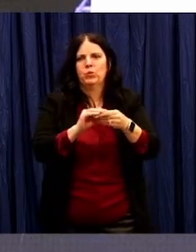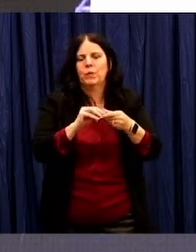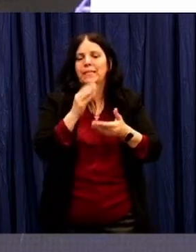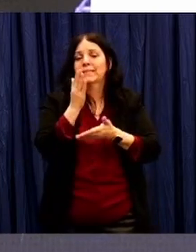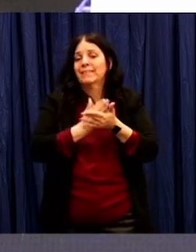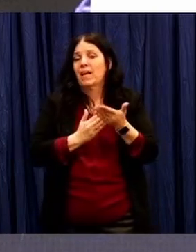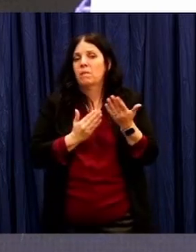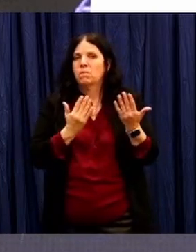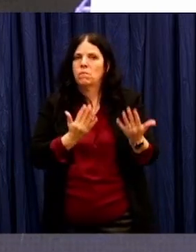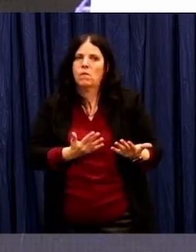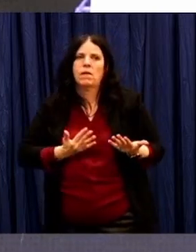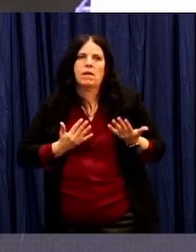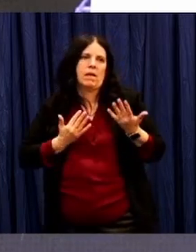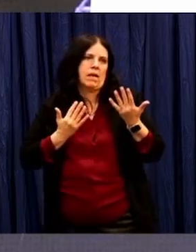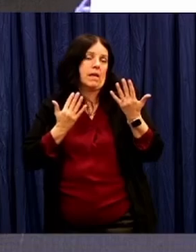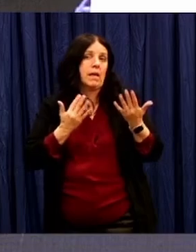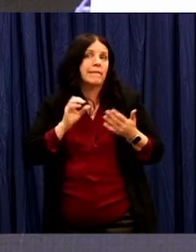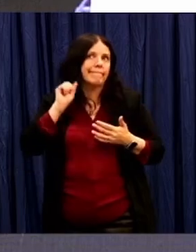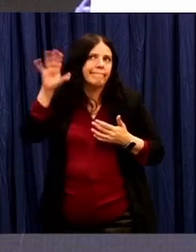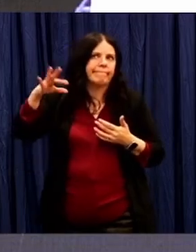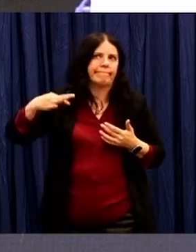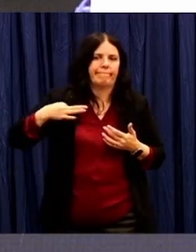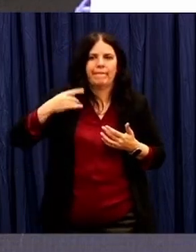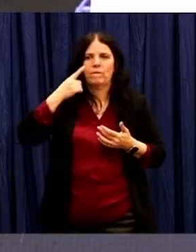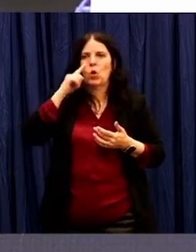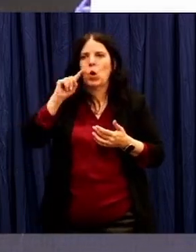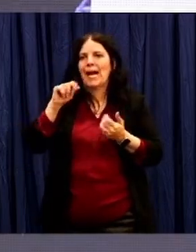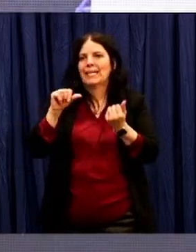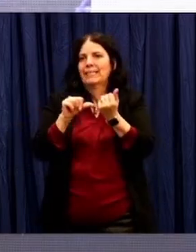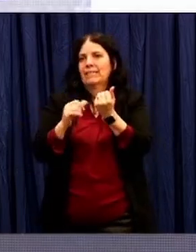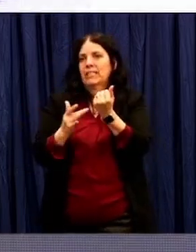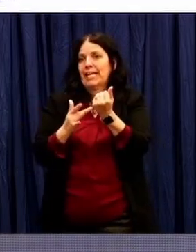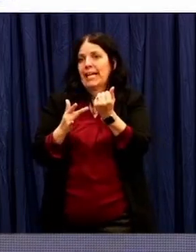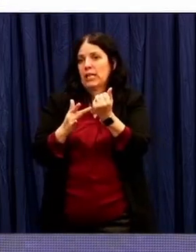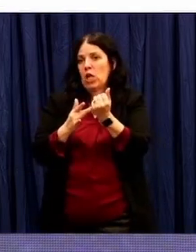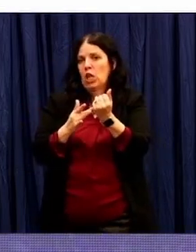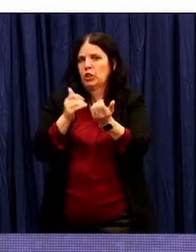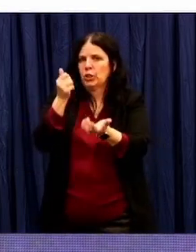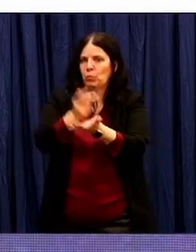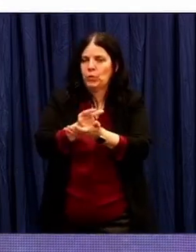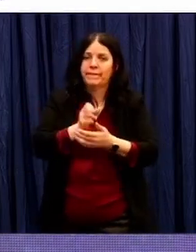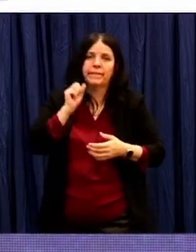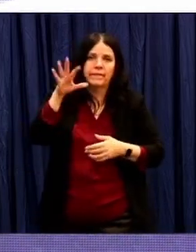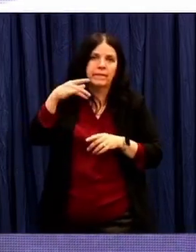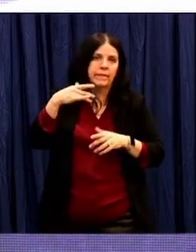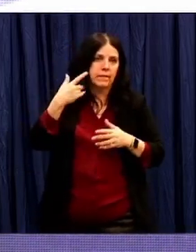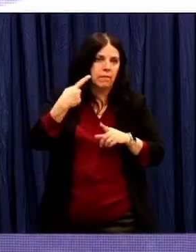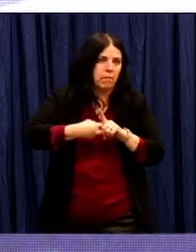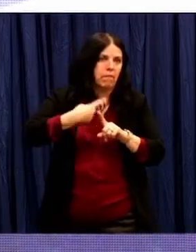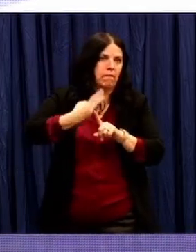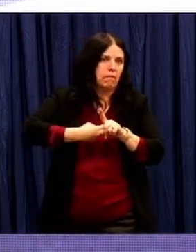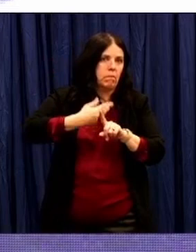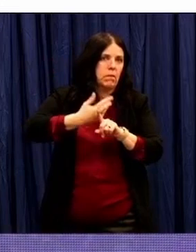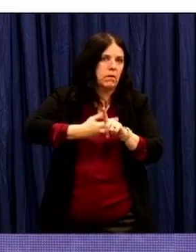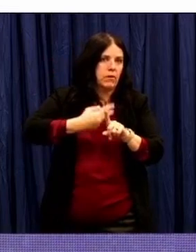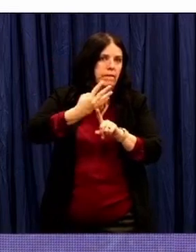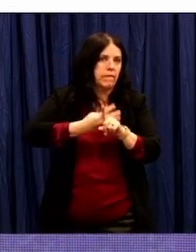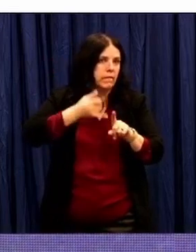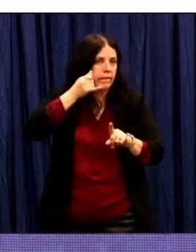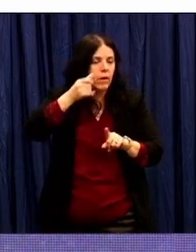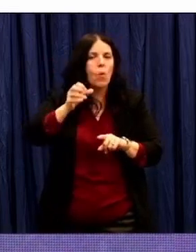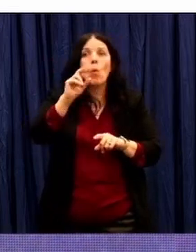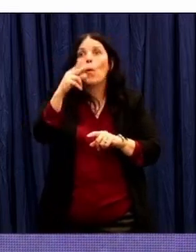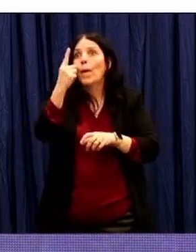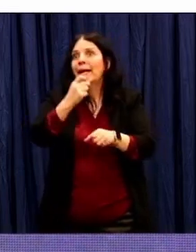even years for AT approval. What policy reforms do you think are needed to reduce these delays and the process